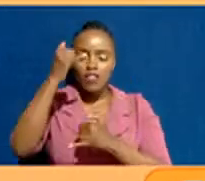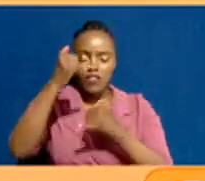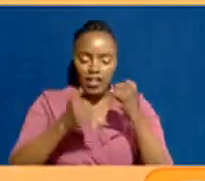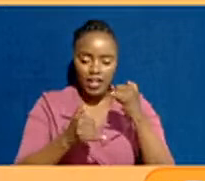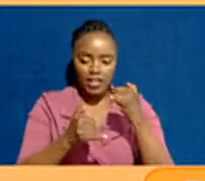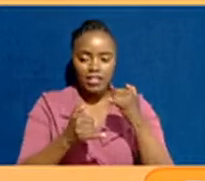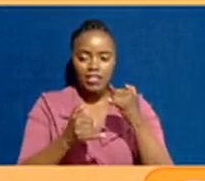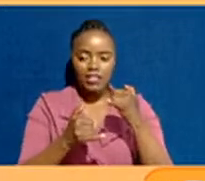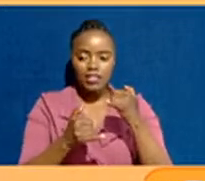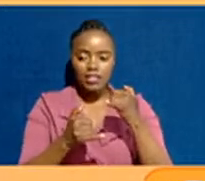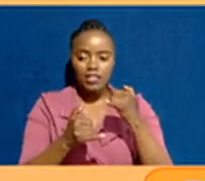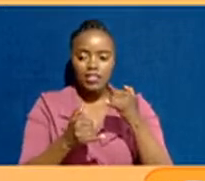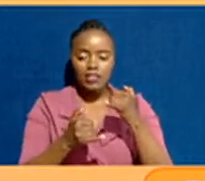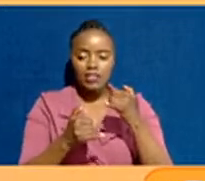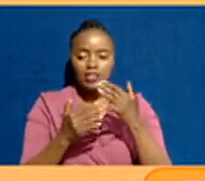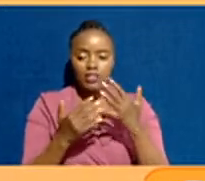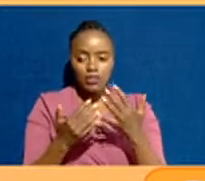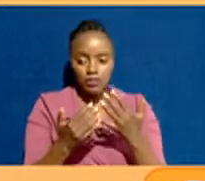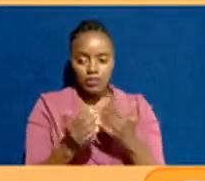Trevor,